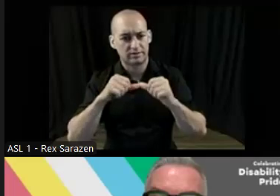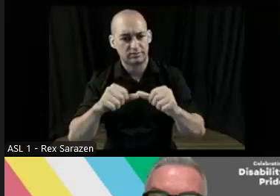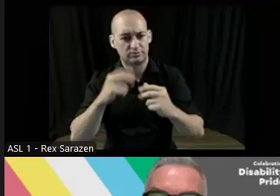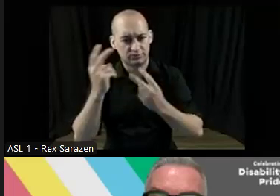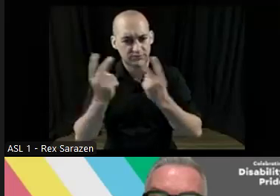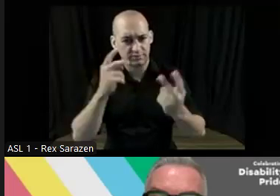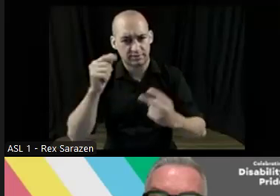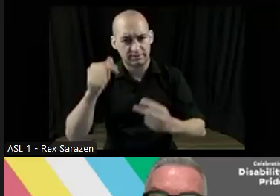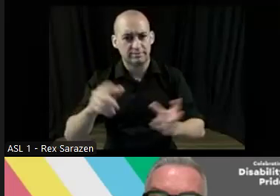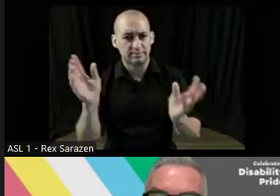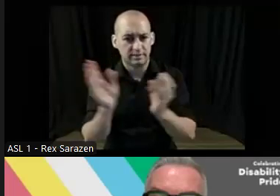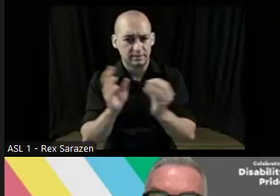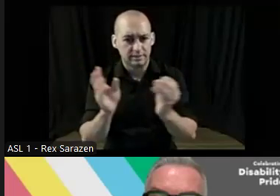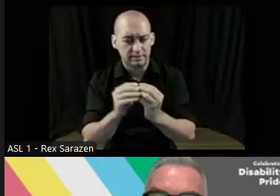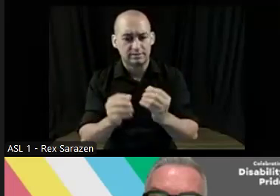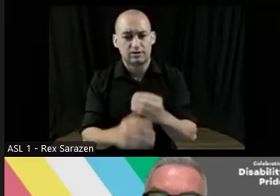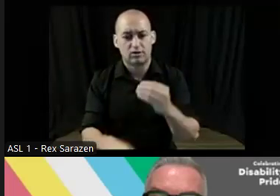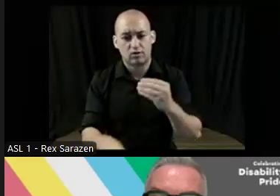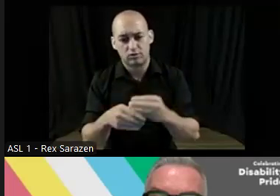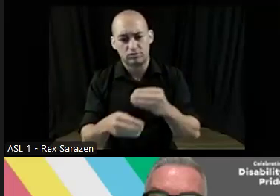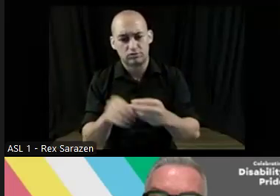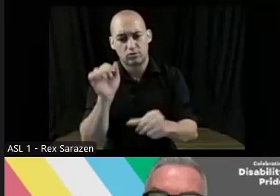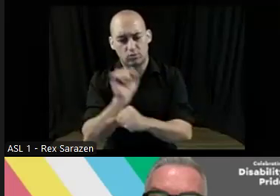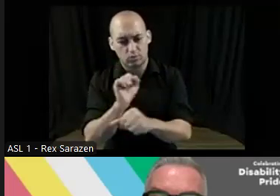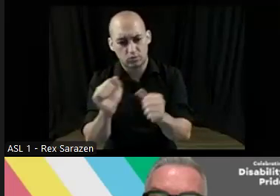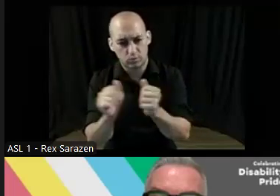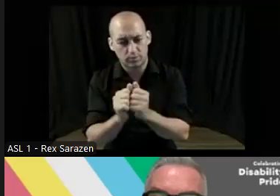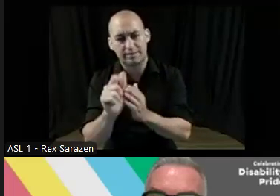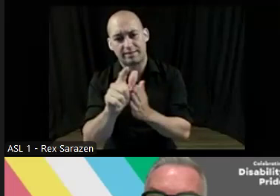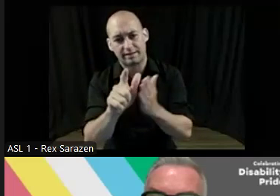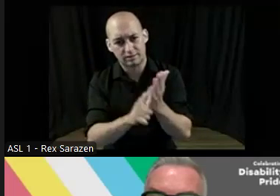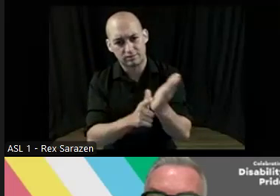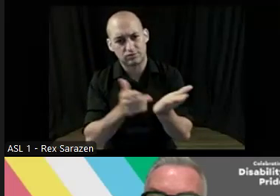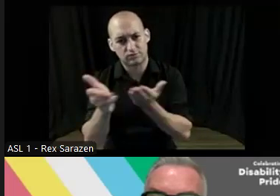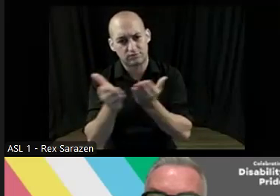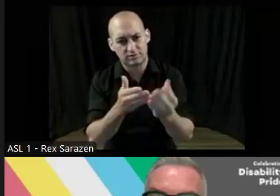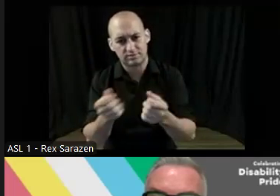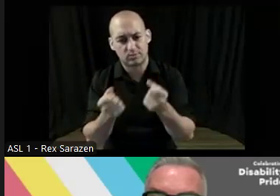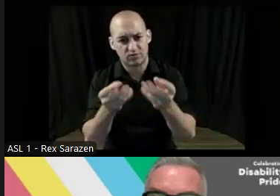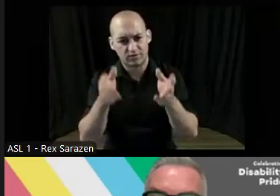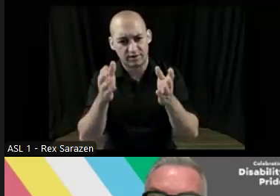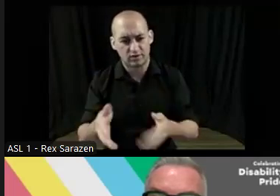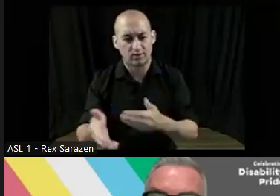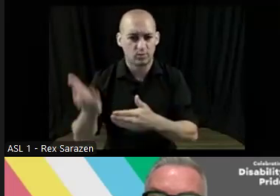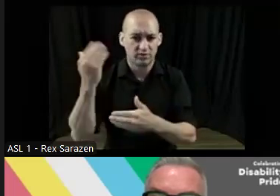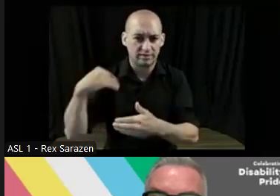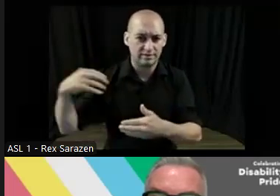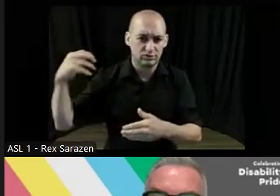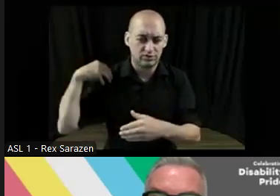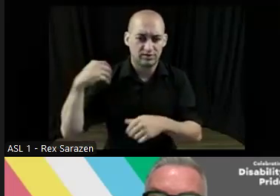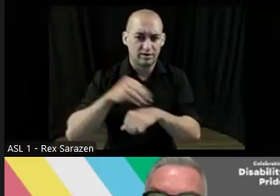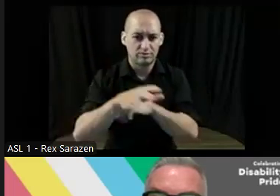meetings. I'm also going to be working with the legal services provider. Previously, the chief counsel was the legal